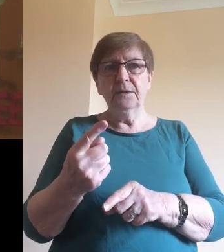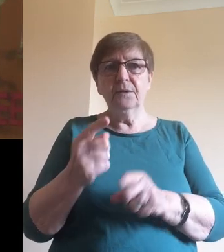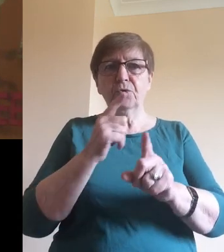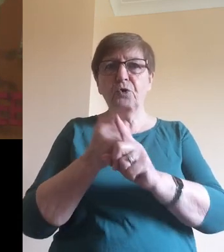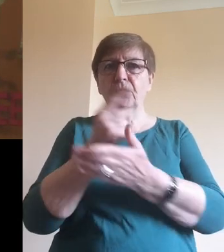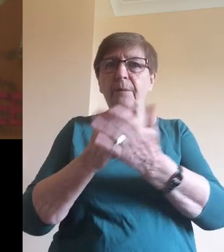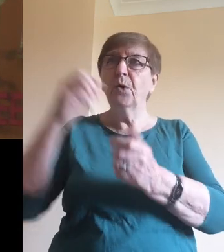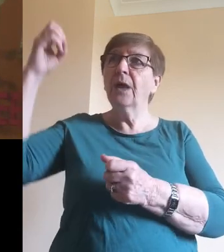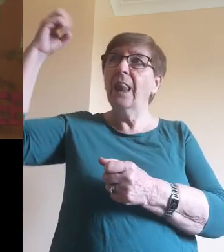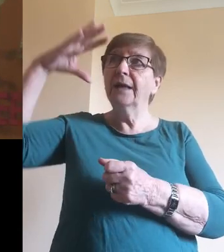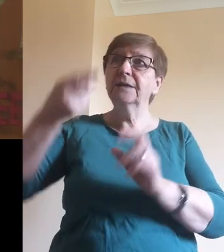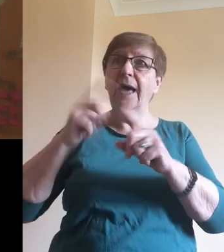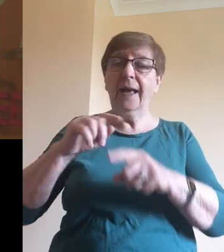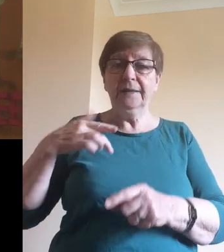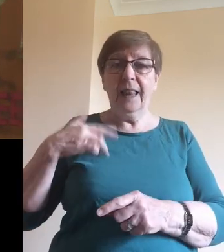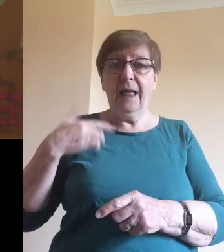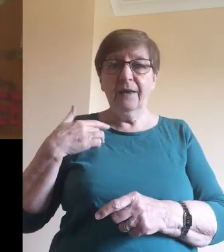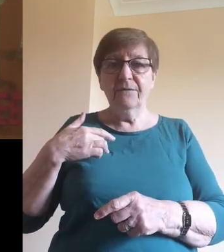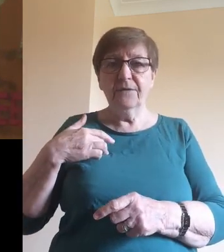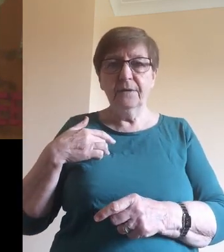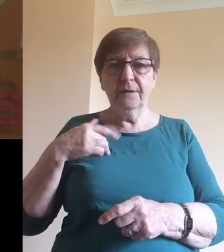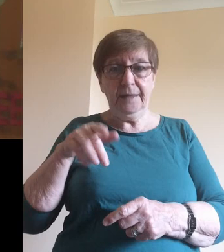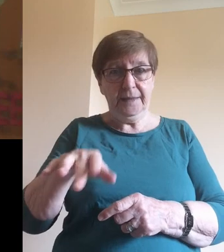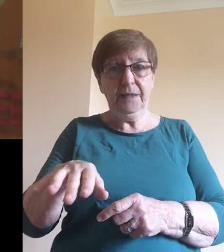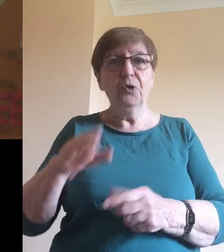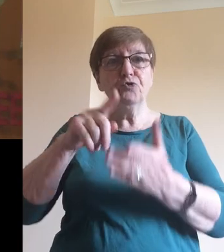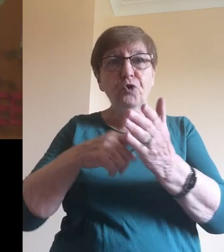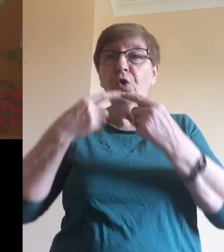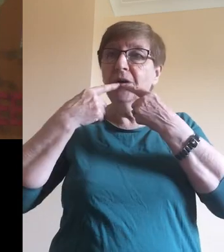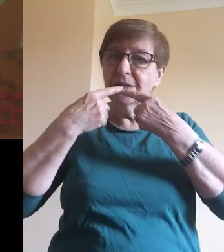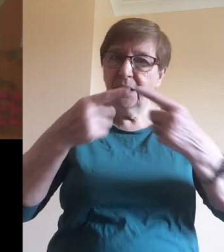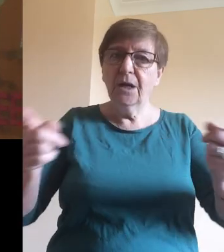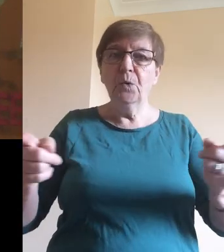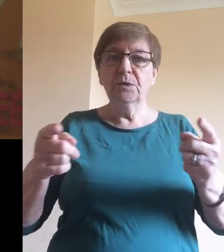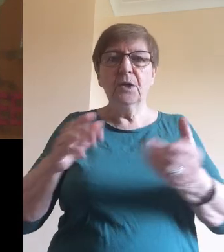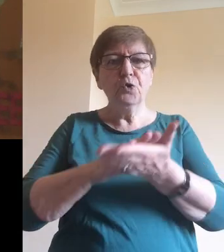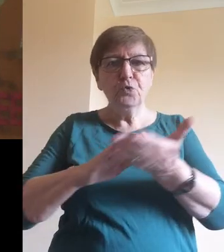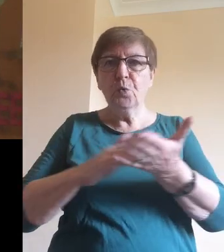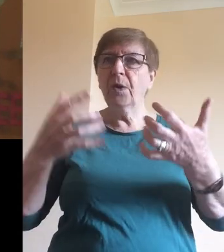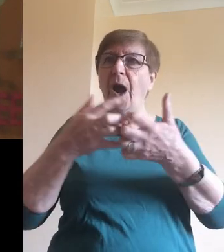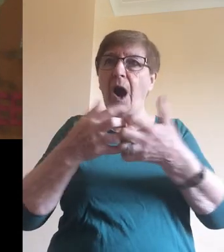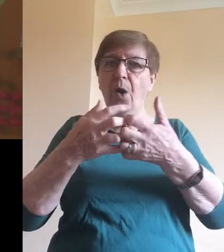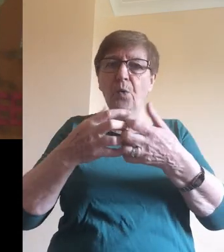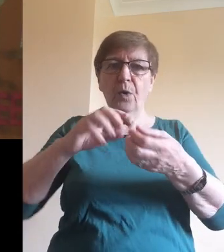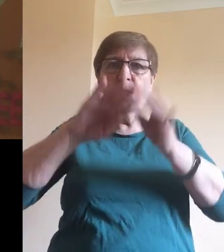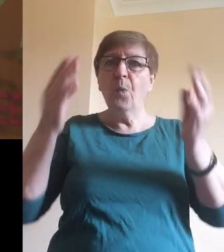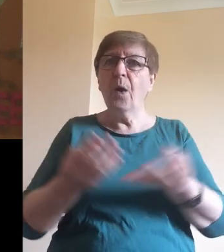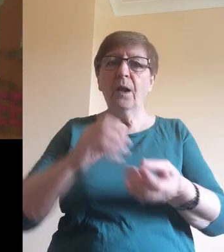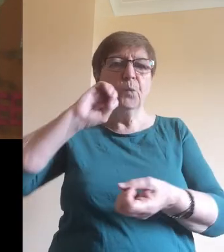about light and life. Here, John is announcing, here is the story of how creation is to be